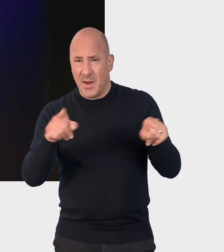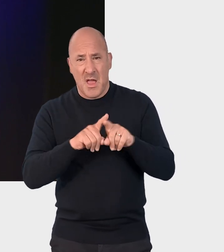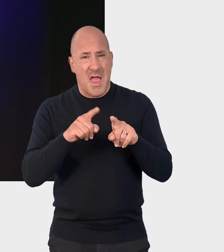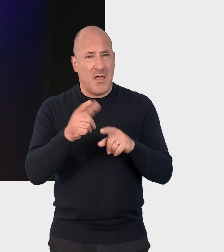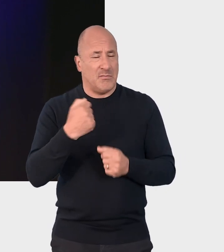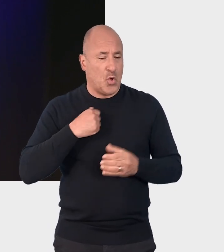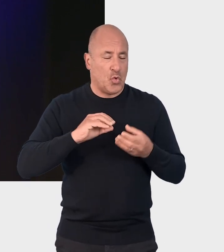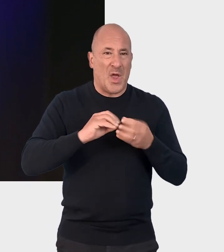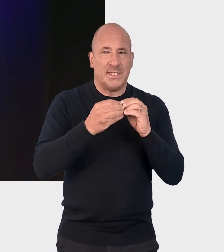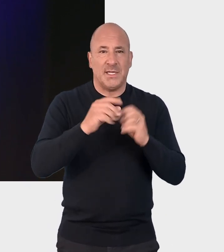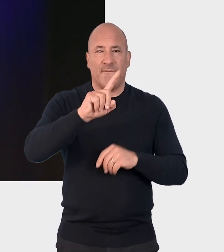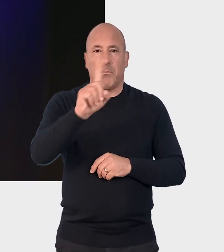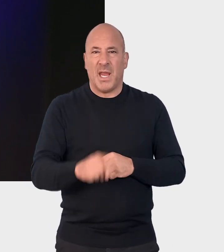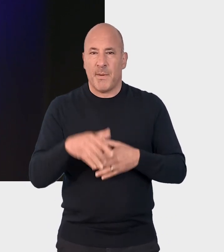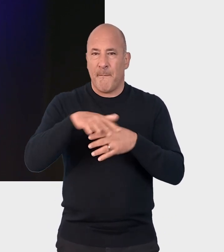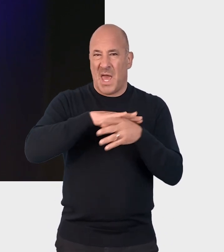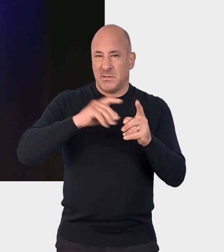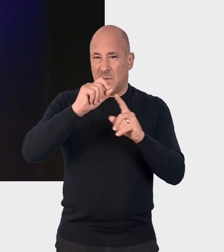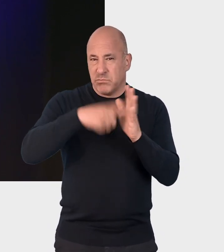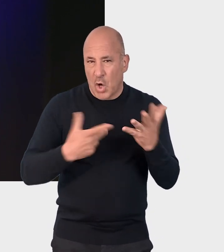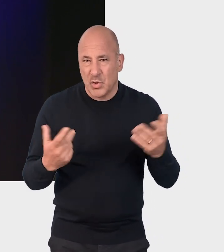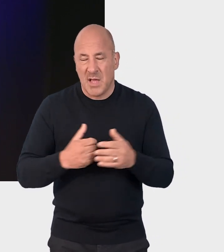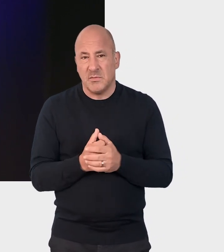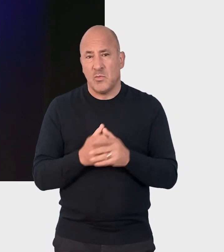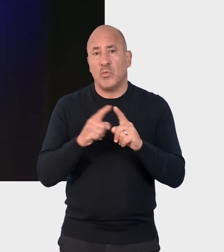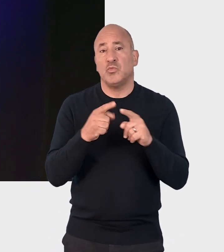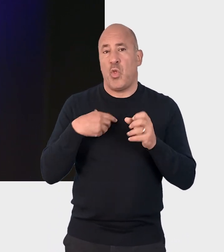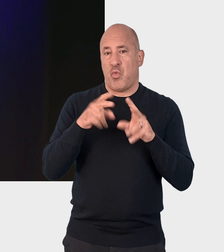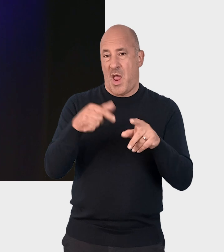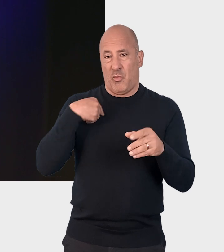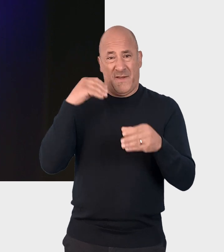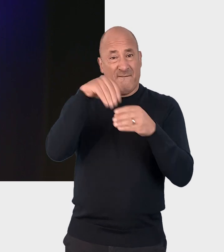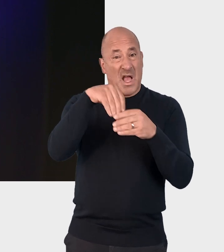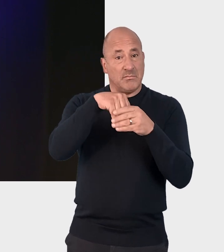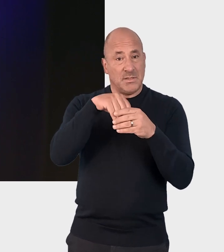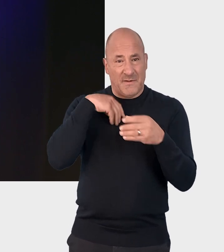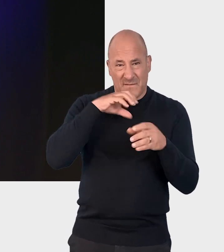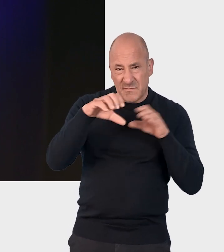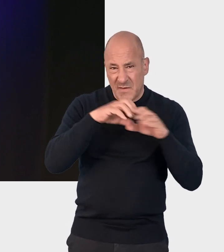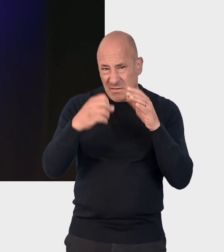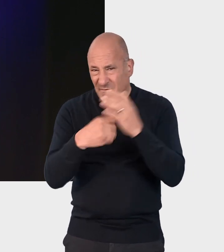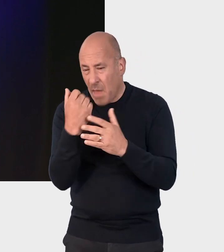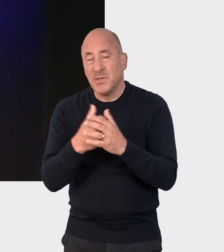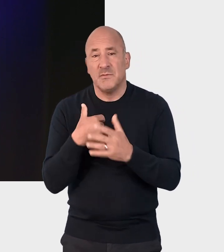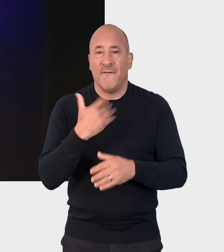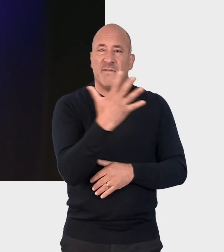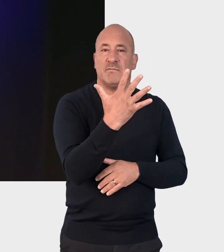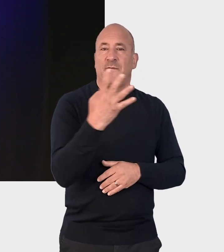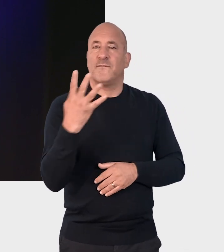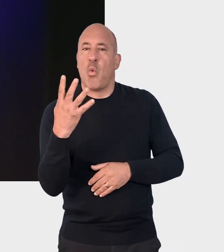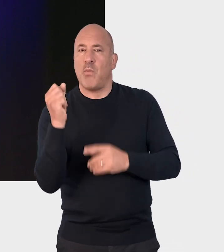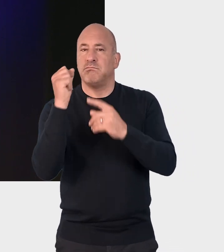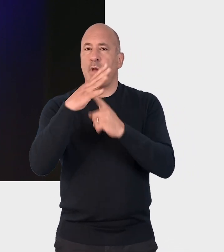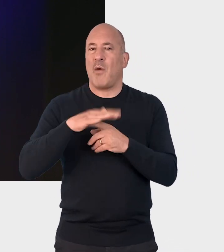in the way that we work with many of you, in areas of work such as our Creative People and Places projects, and in our approach to investment and